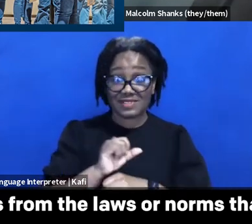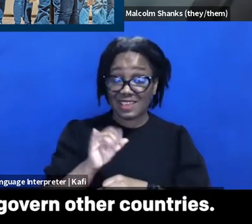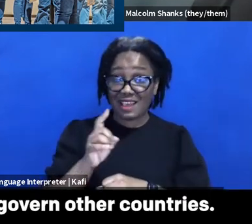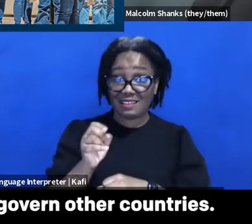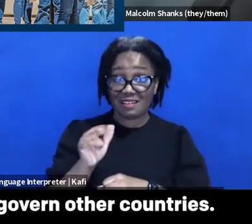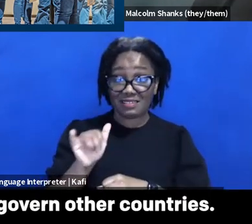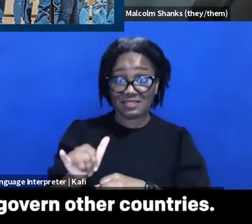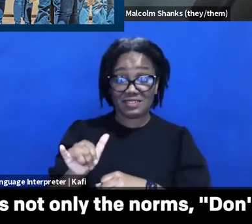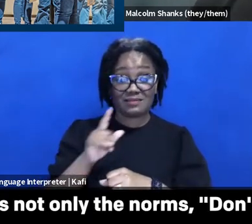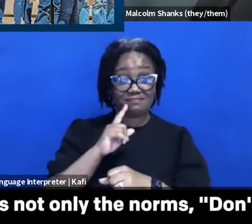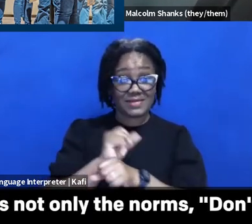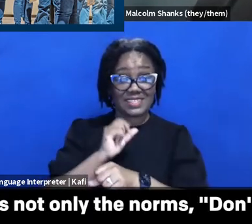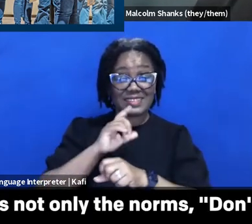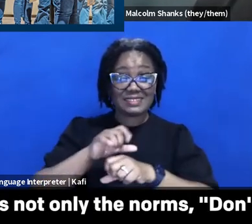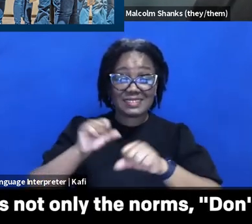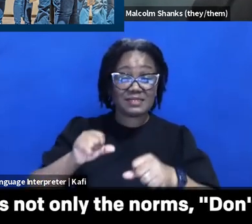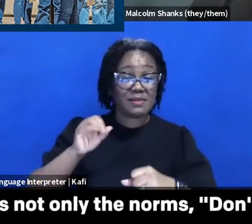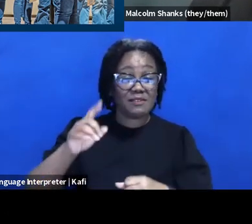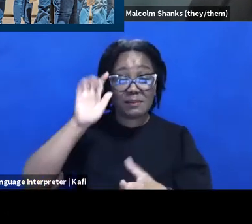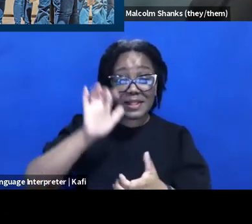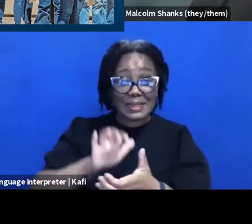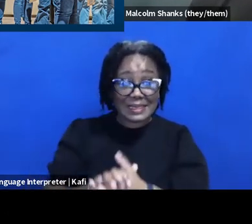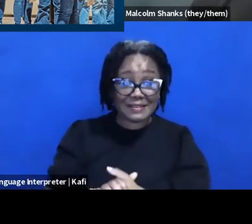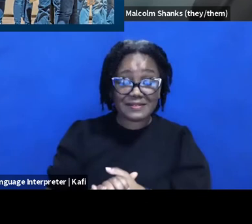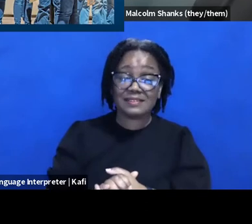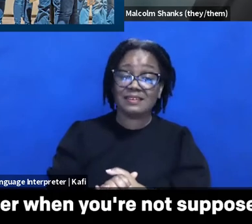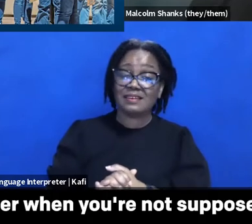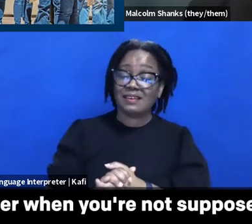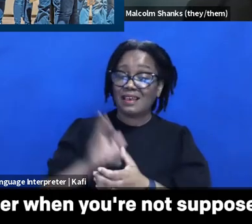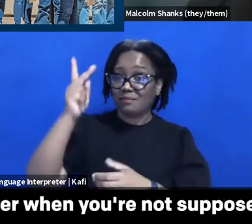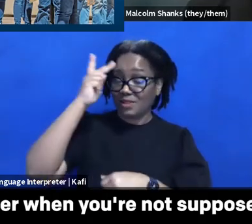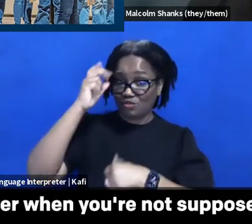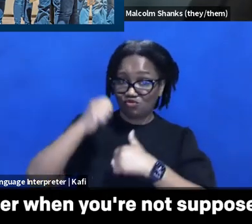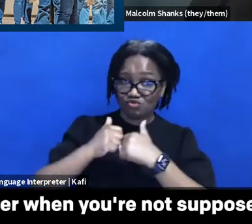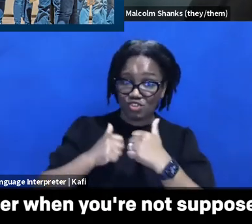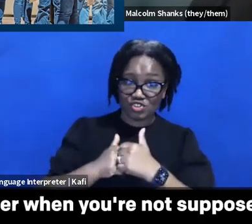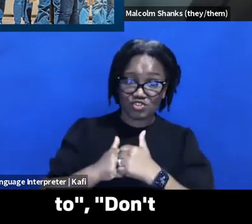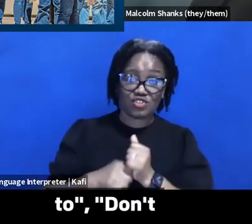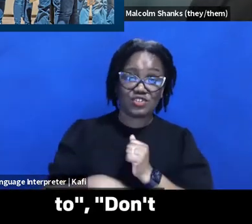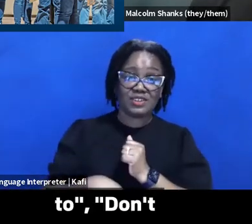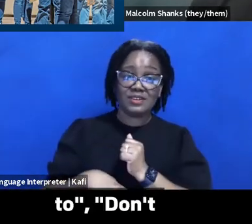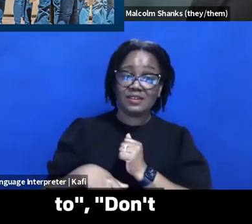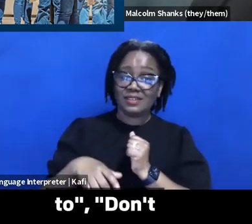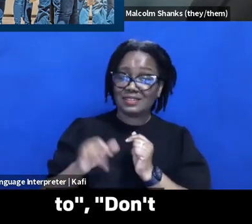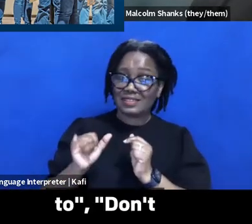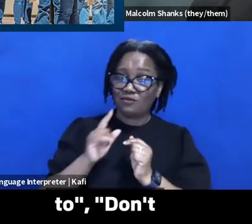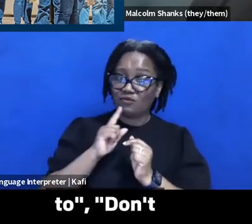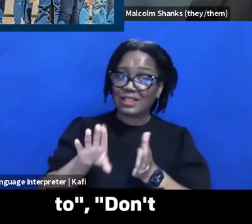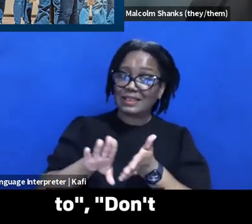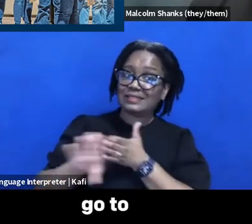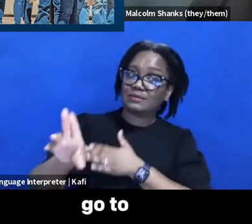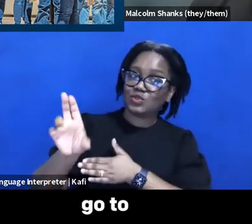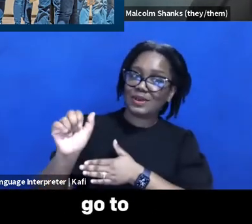norms that govern other countries. So it's not only the norms, don't conquer when you're not supposed to,